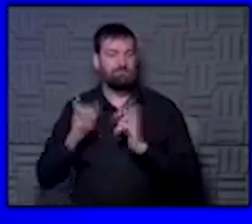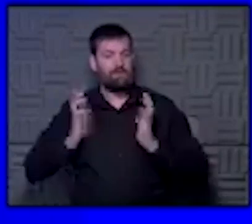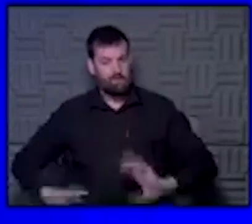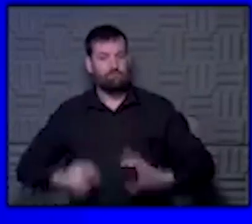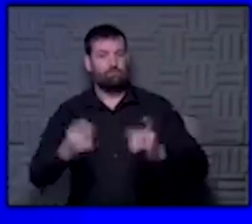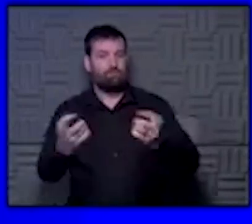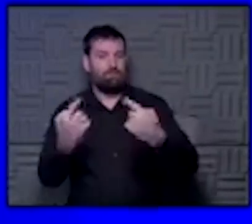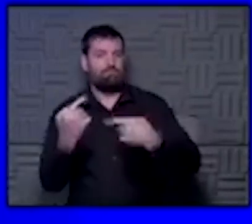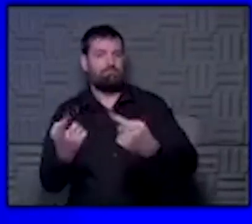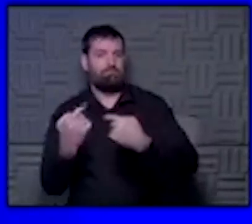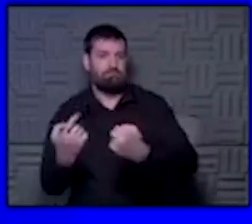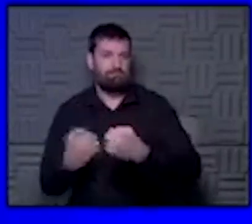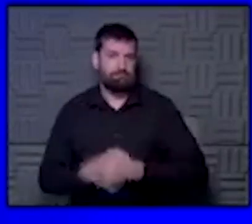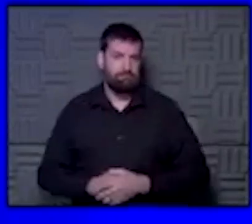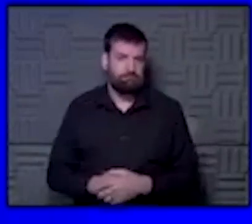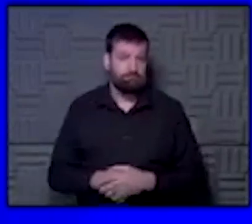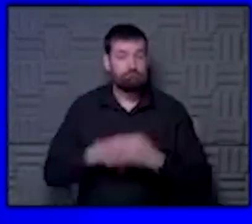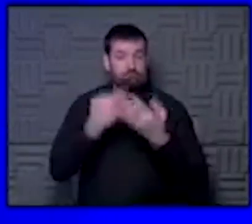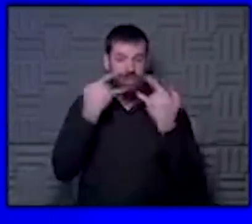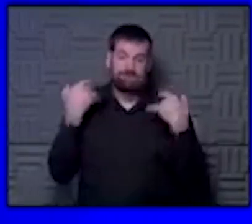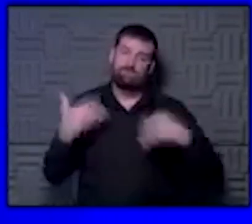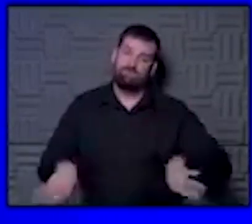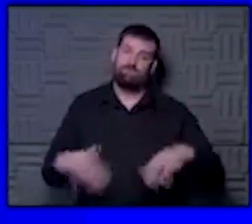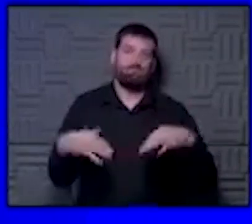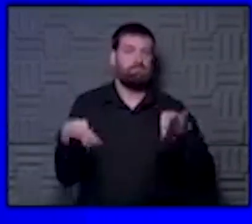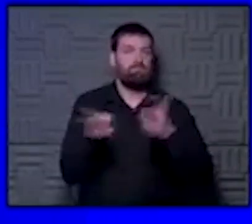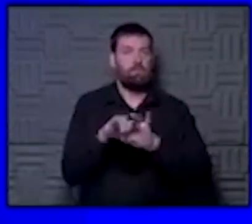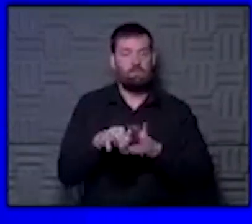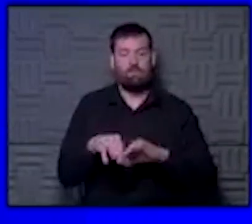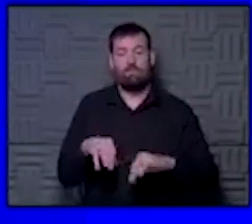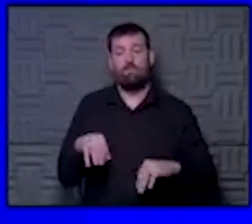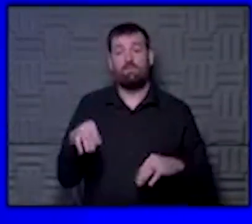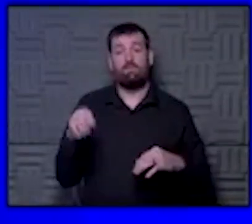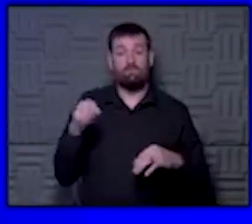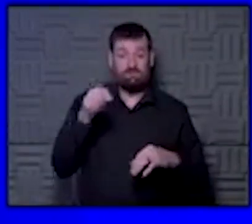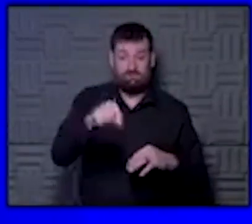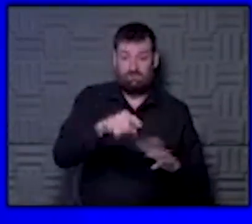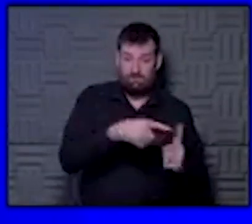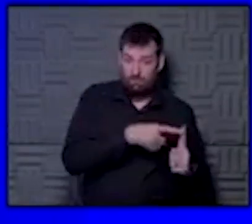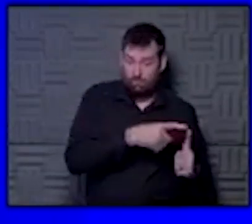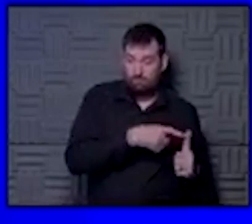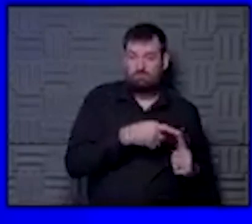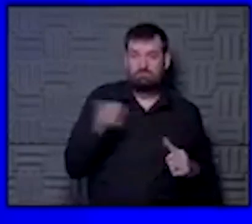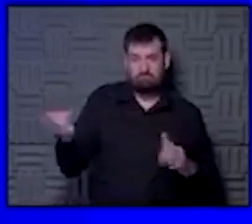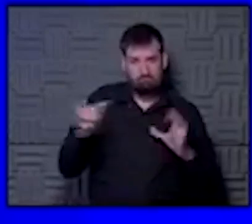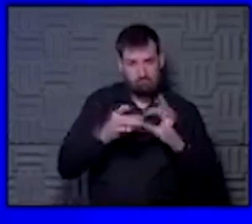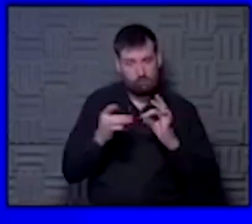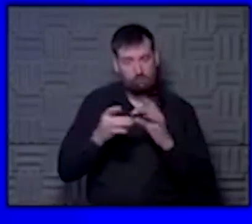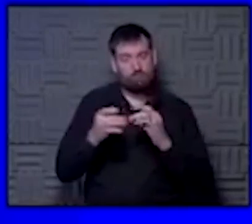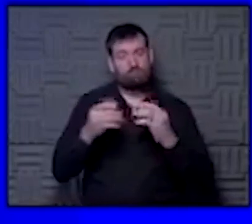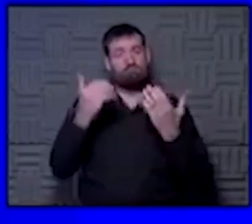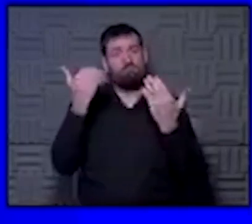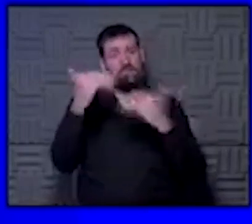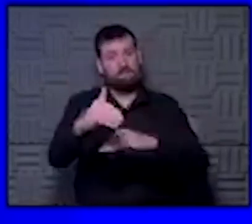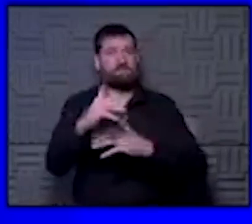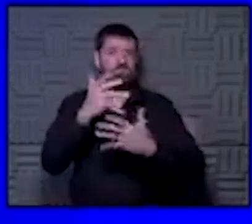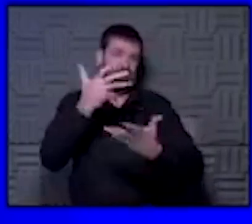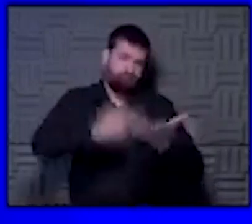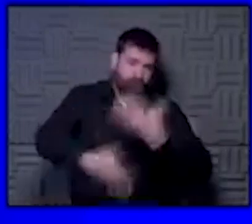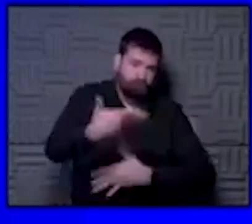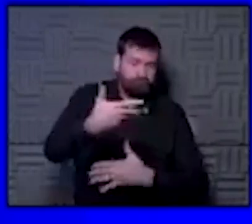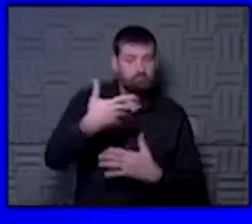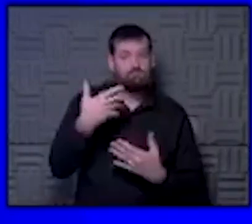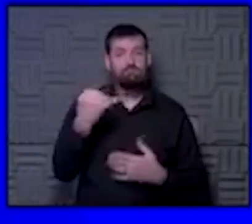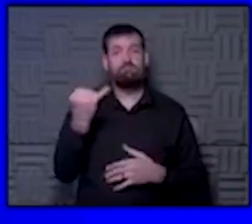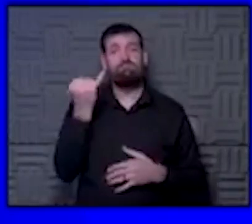the customers that come in, because mask wearing is so important. So I think doing it there and starting there, and just what you talked about, limiting your interaction. Even